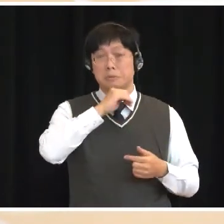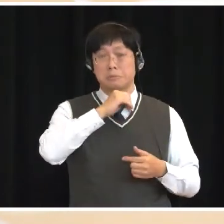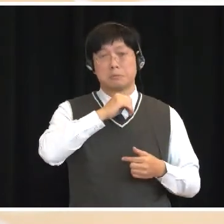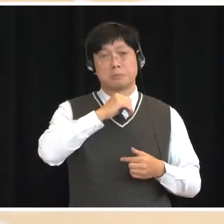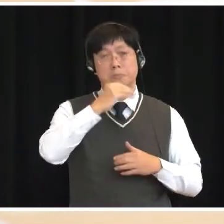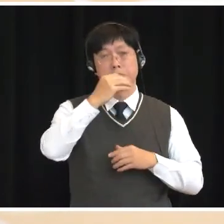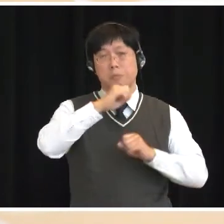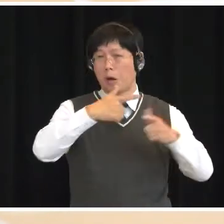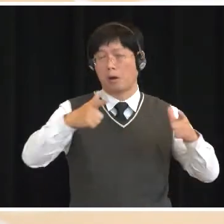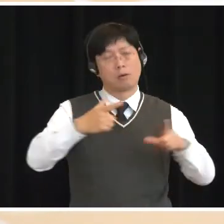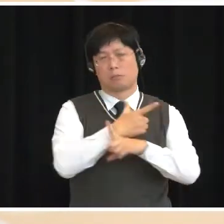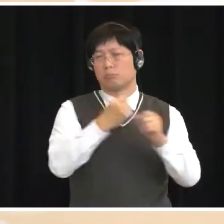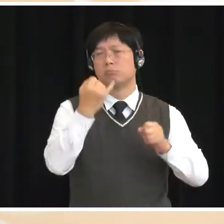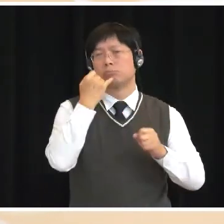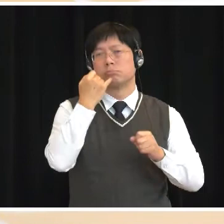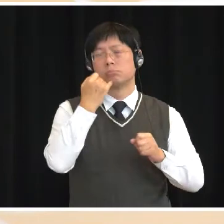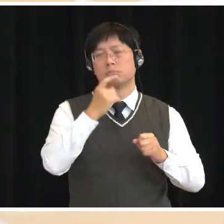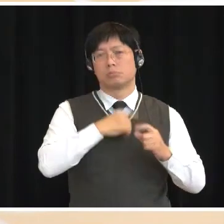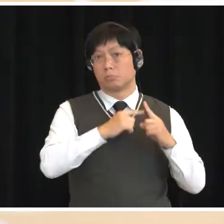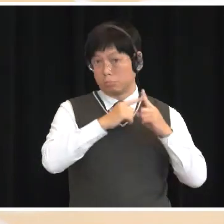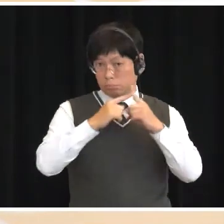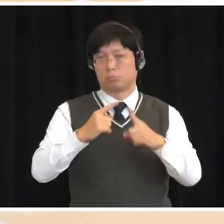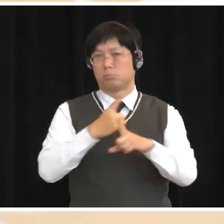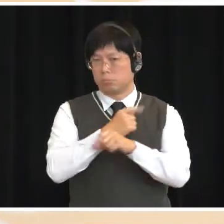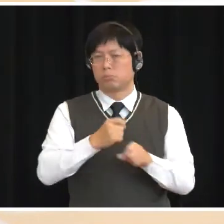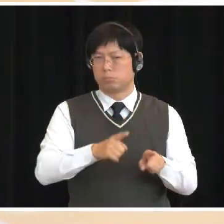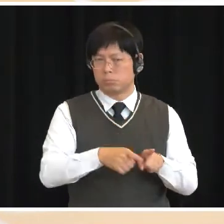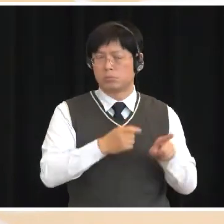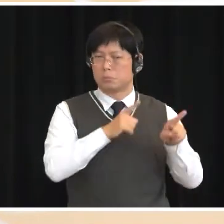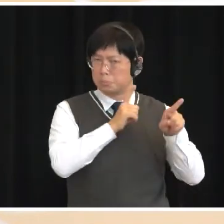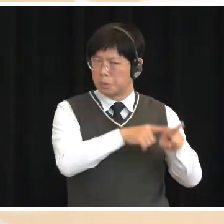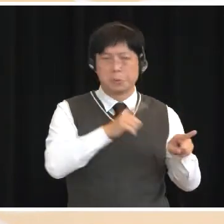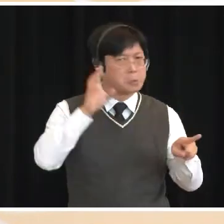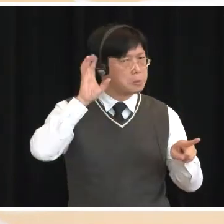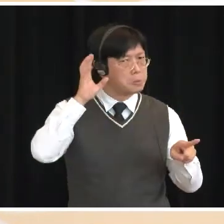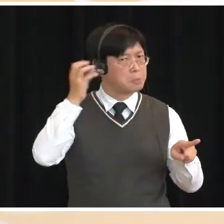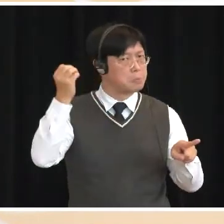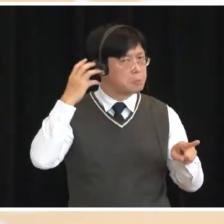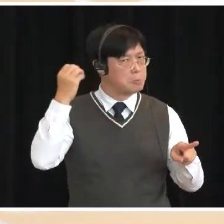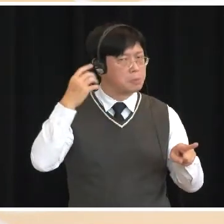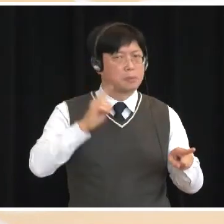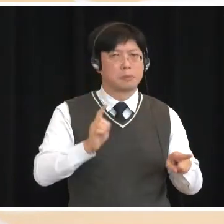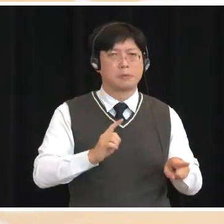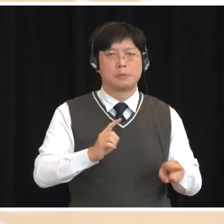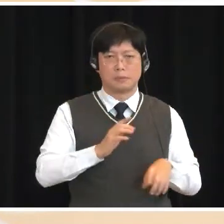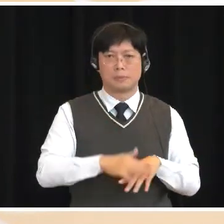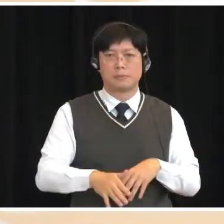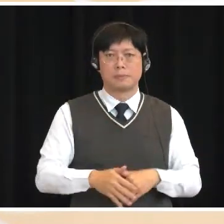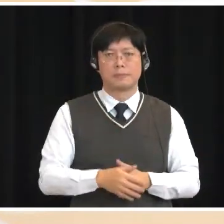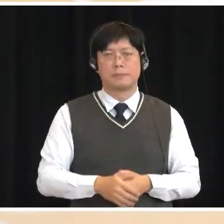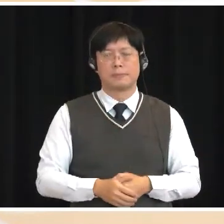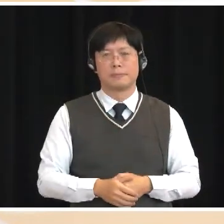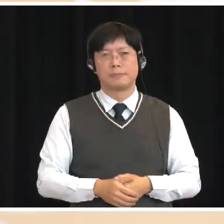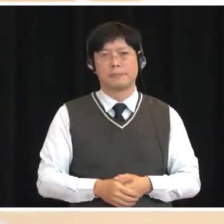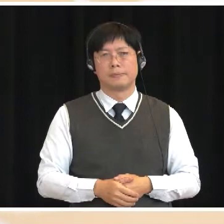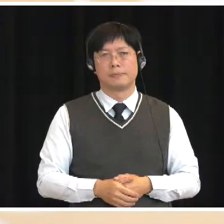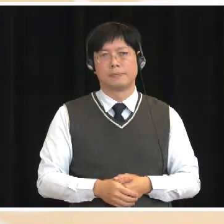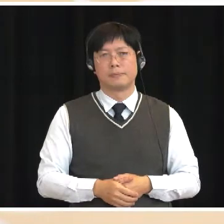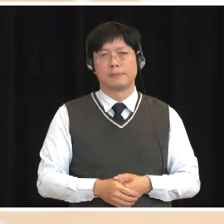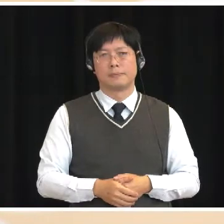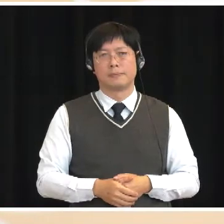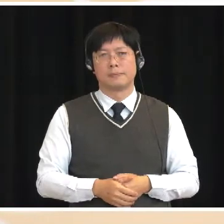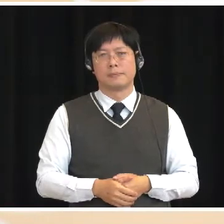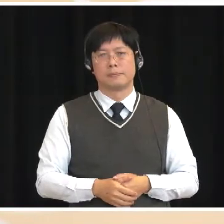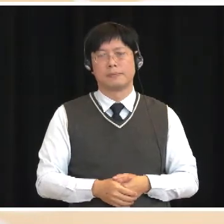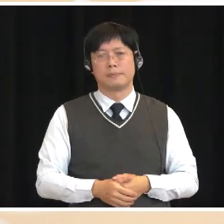So you are hearing children who are lifted out of their little place by their